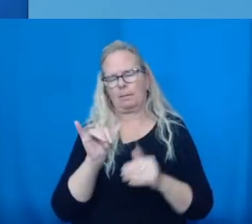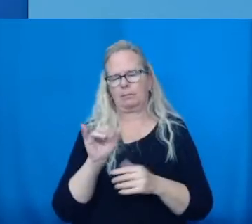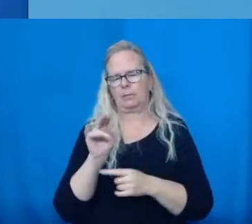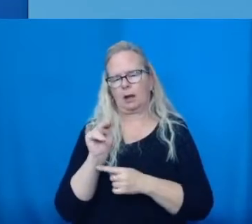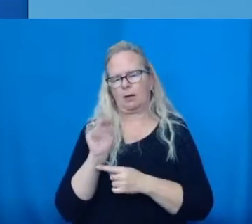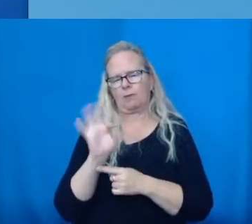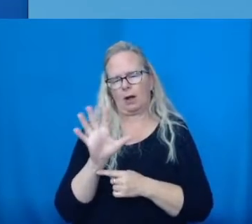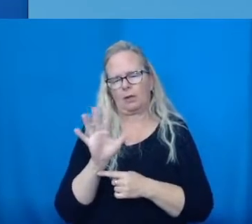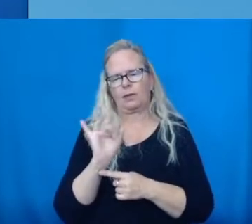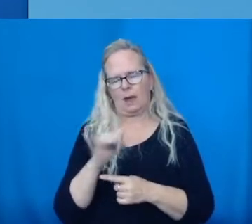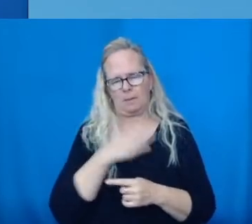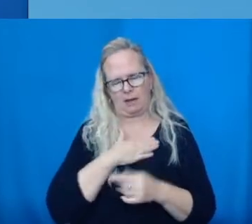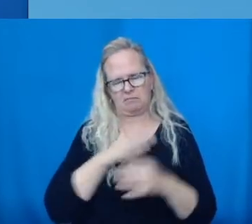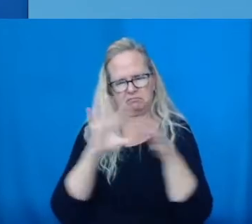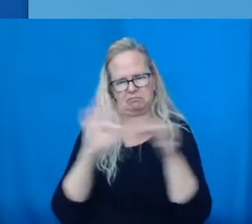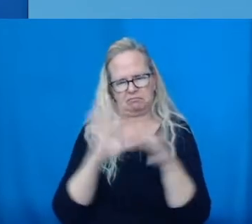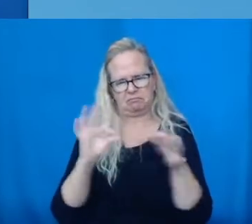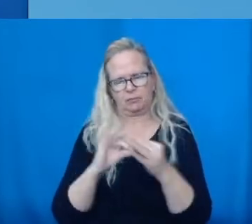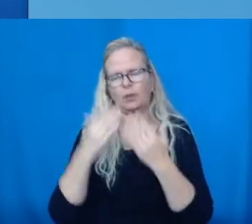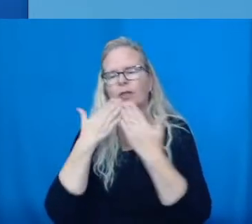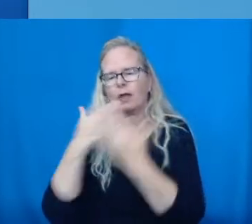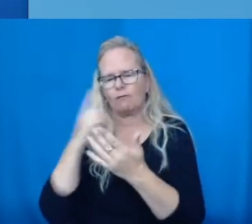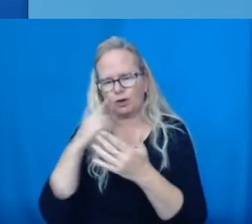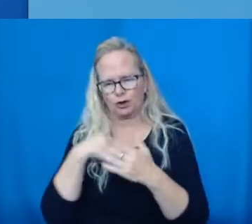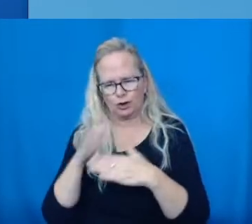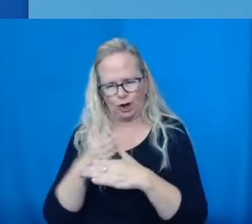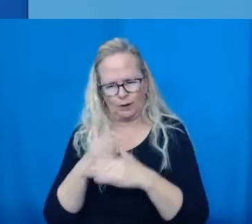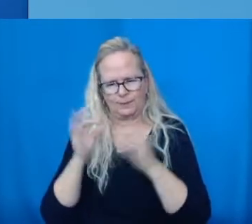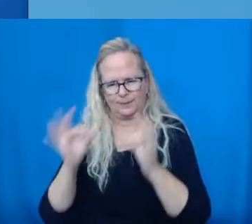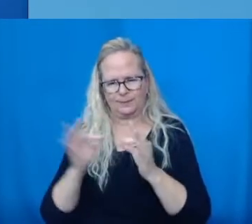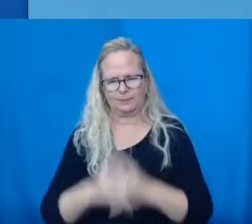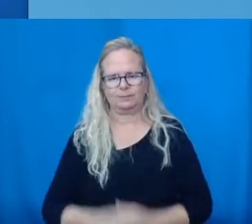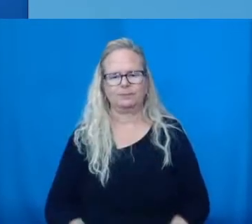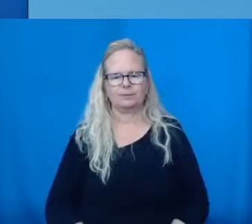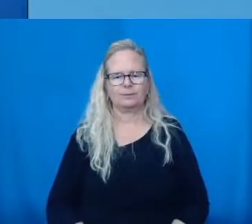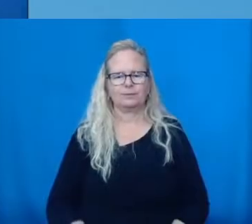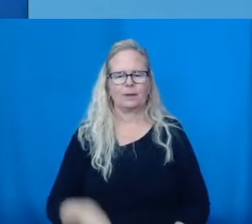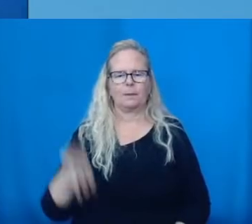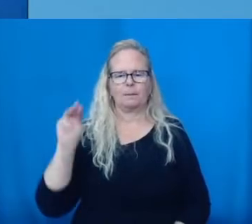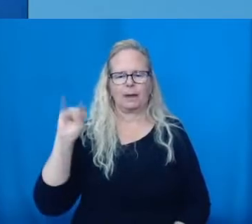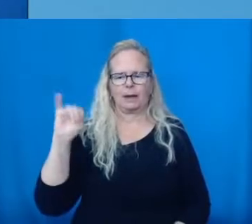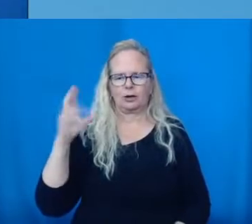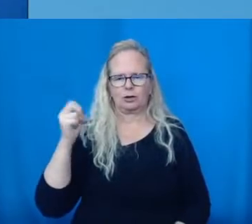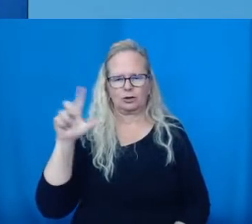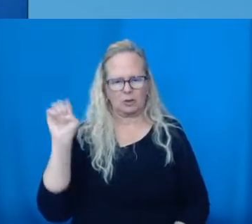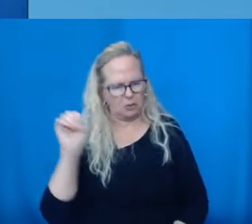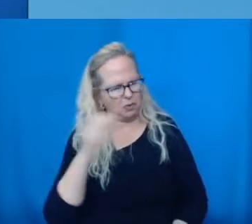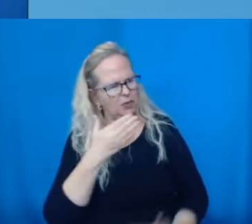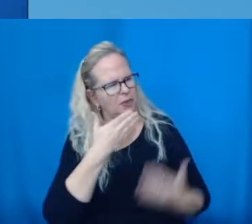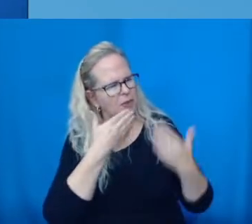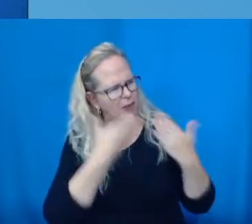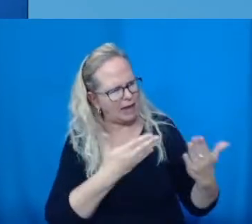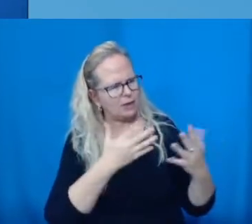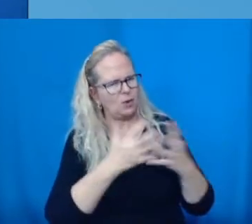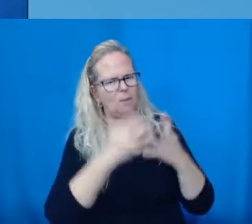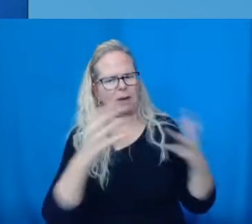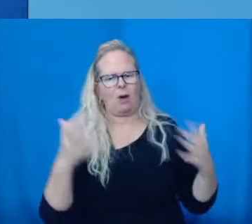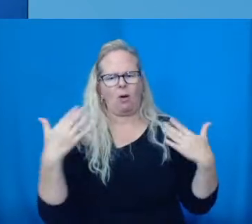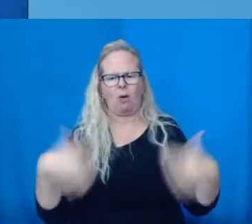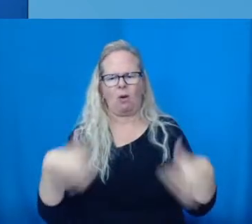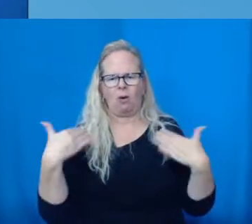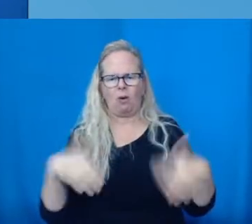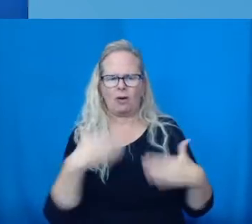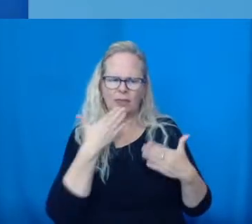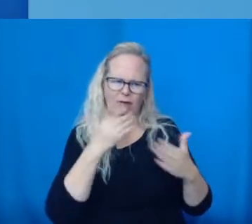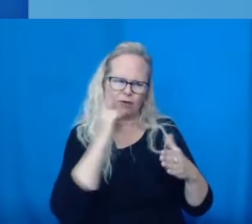very much, Dr. Hedges, for sharing your information with us. We are so fortunate to have all of you guys here with us